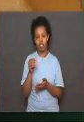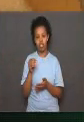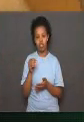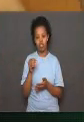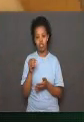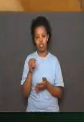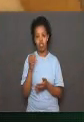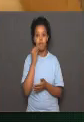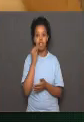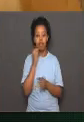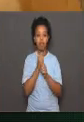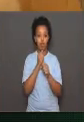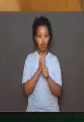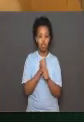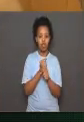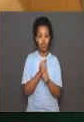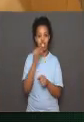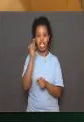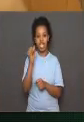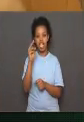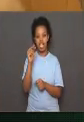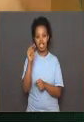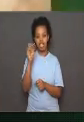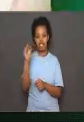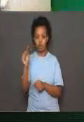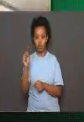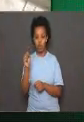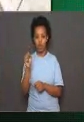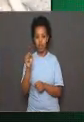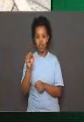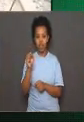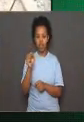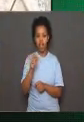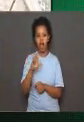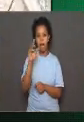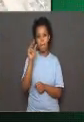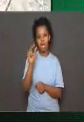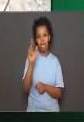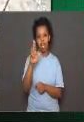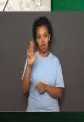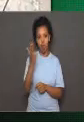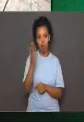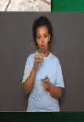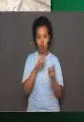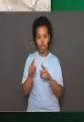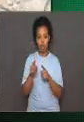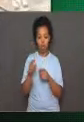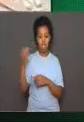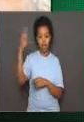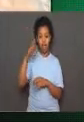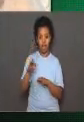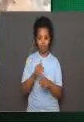making nests are instinctual, and that cockroaches scurrying from light